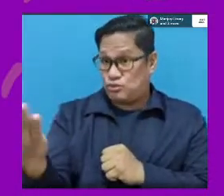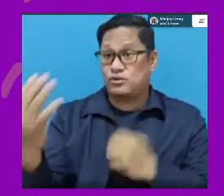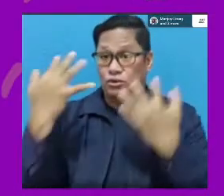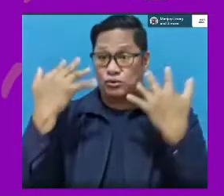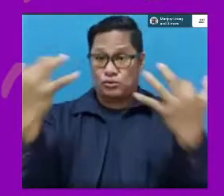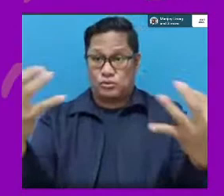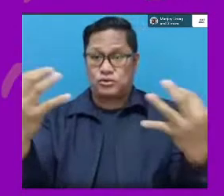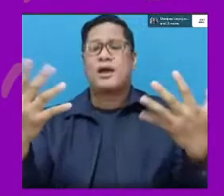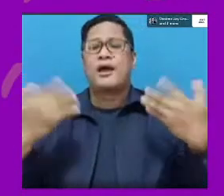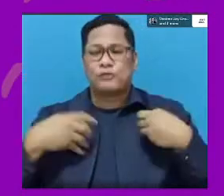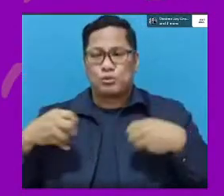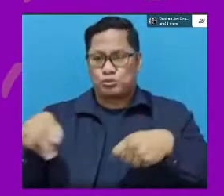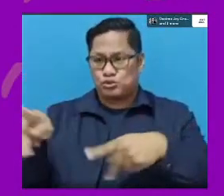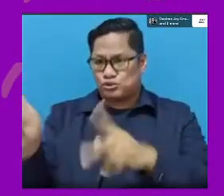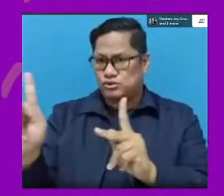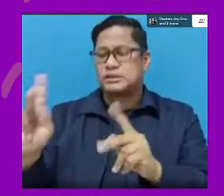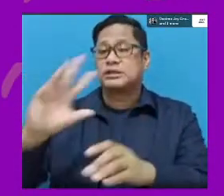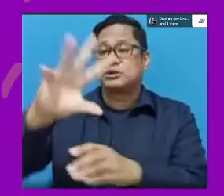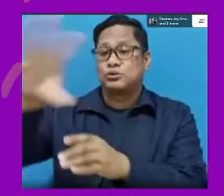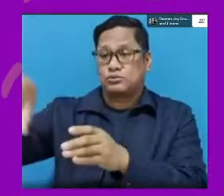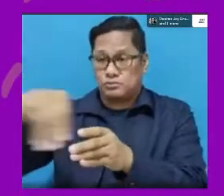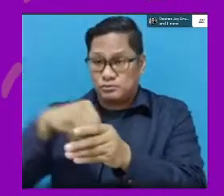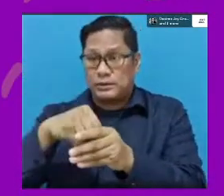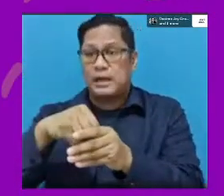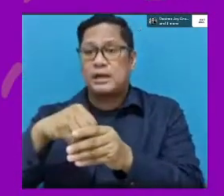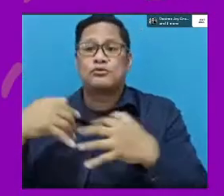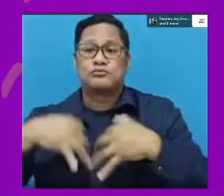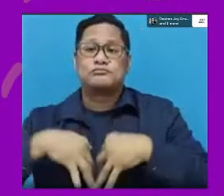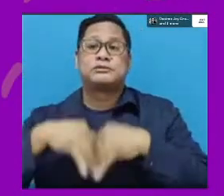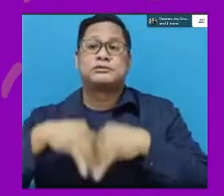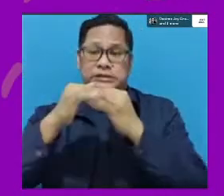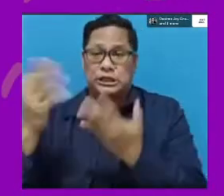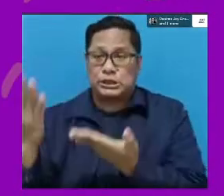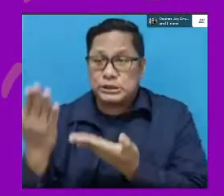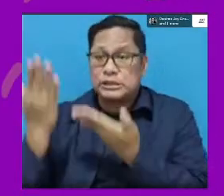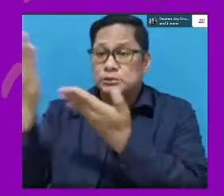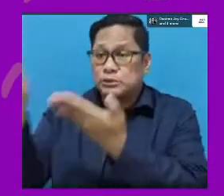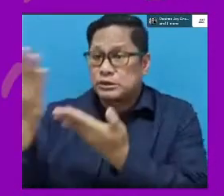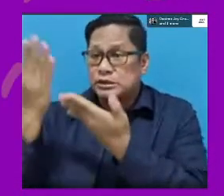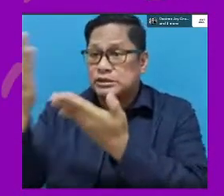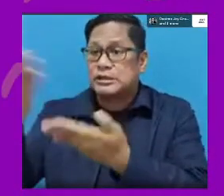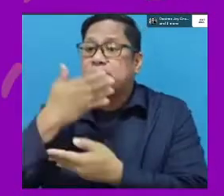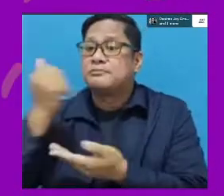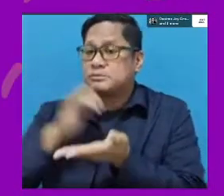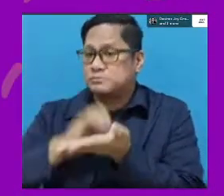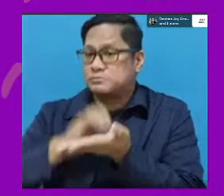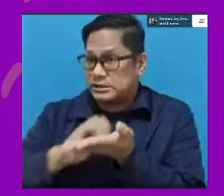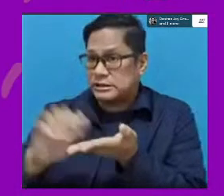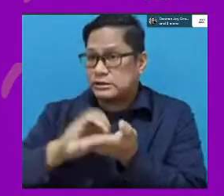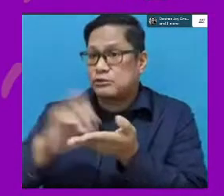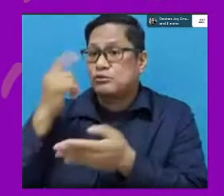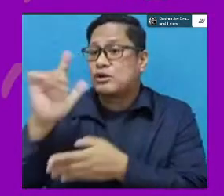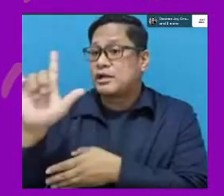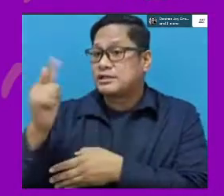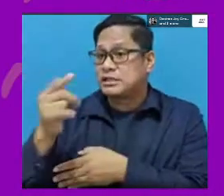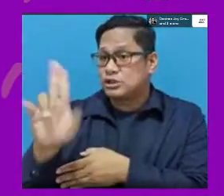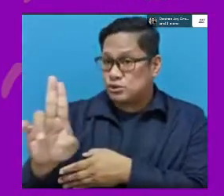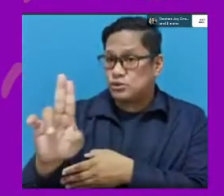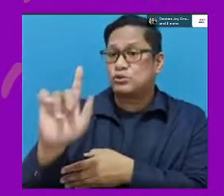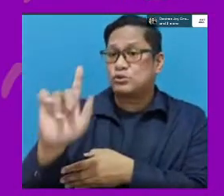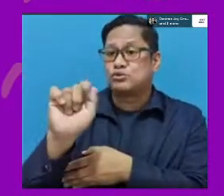an opportunity to be part of creating recommendations and best practices for that LGU toolbox as